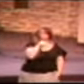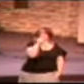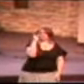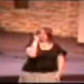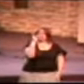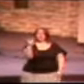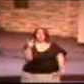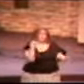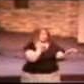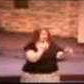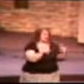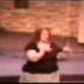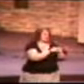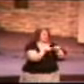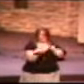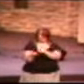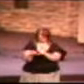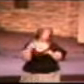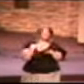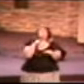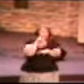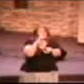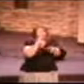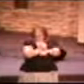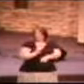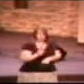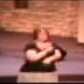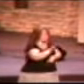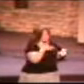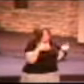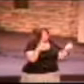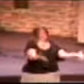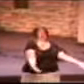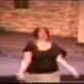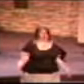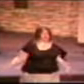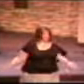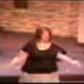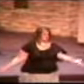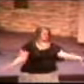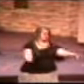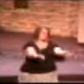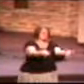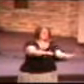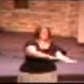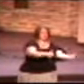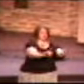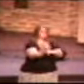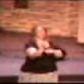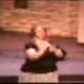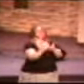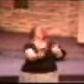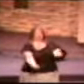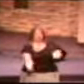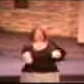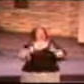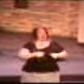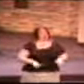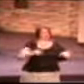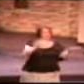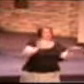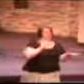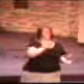look at people the same way you don't get your way baptism is about giving up your